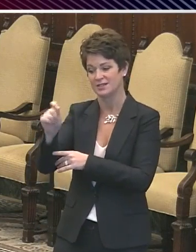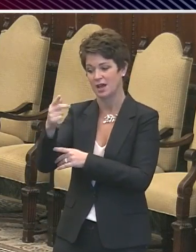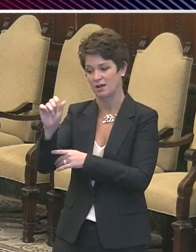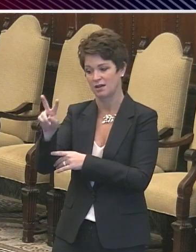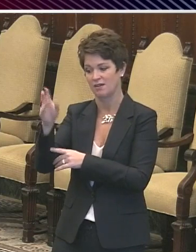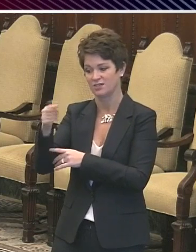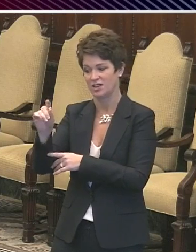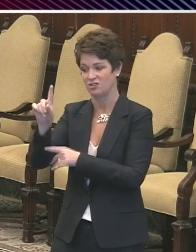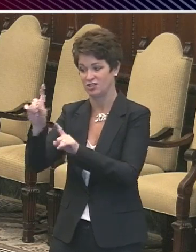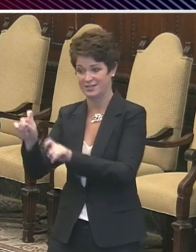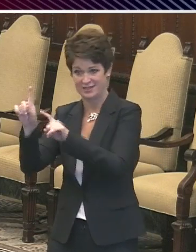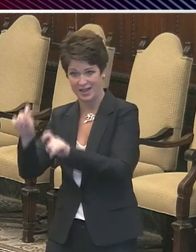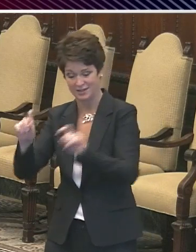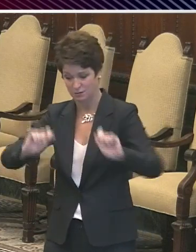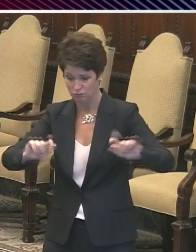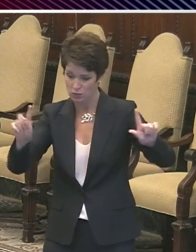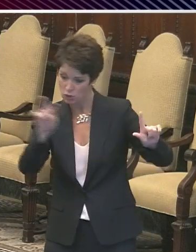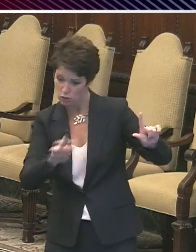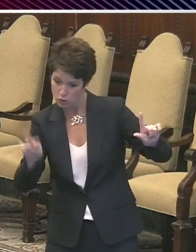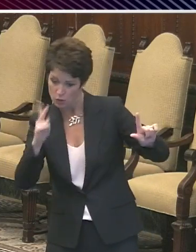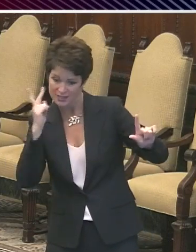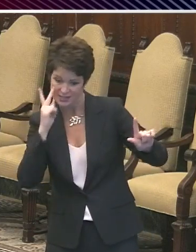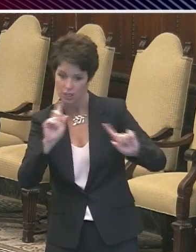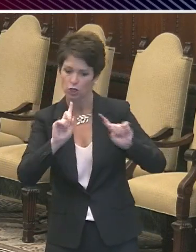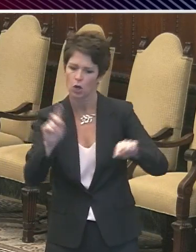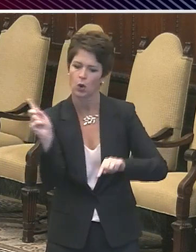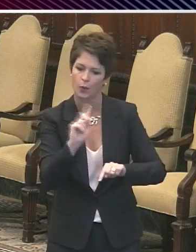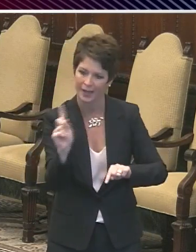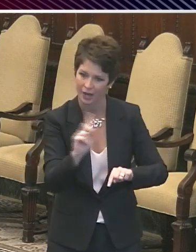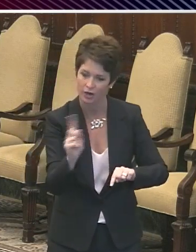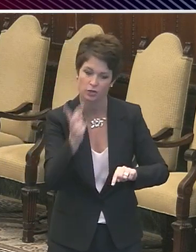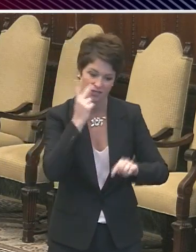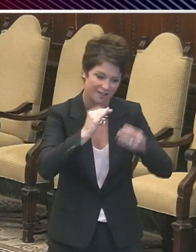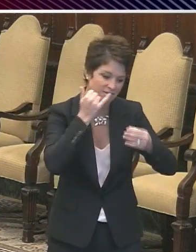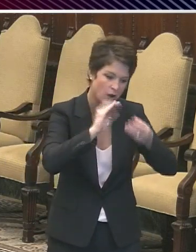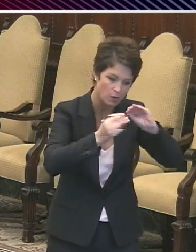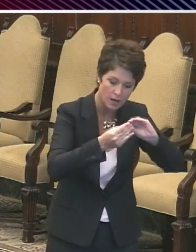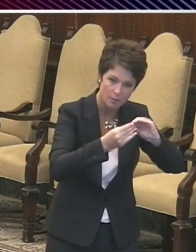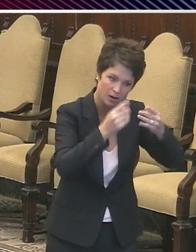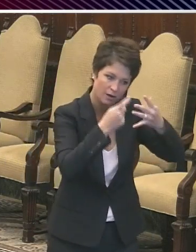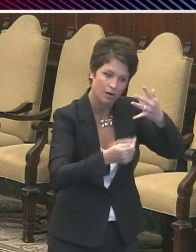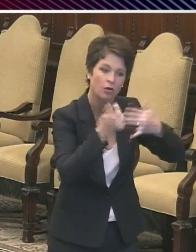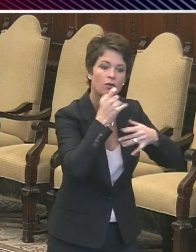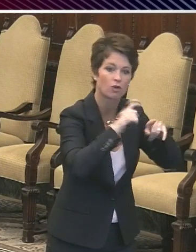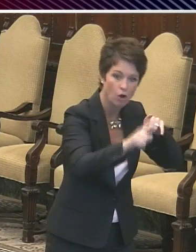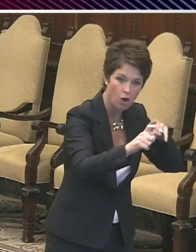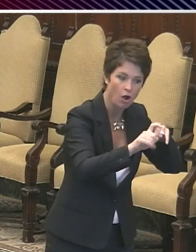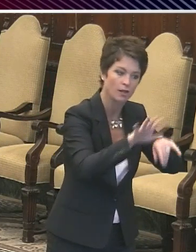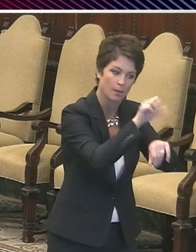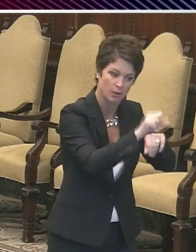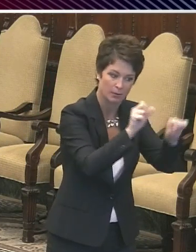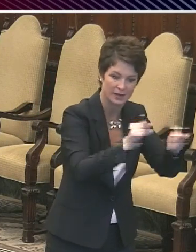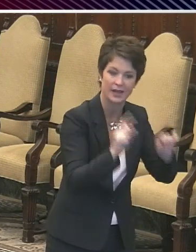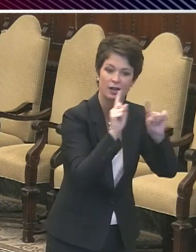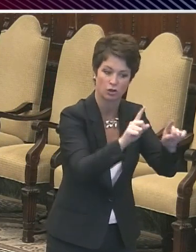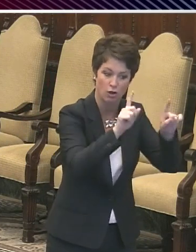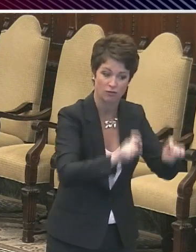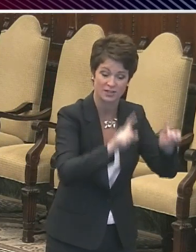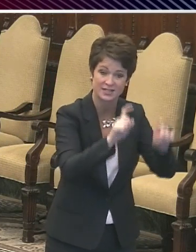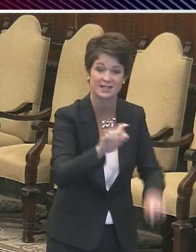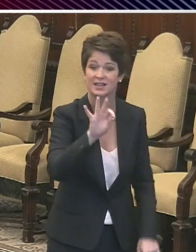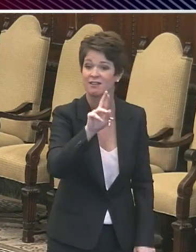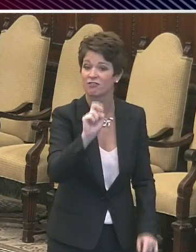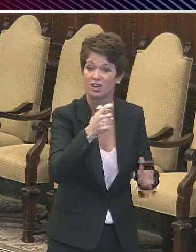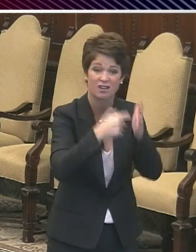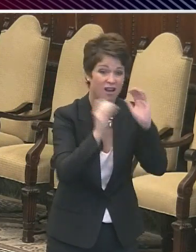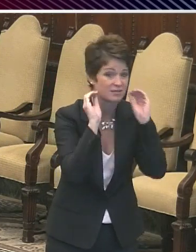www.phila.gov/testing. See the sites across the city. Click on those sites. You see a phone number. Call the phone number, make an appointment, and get tested free of charge. Many